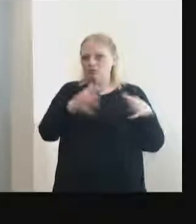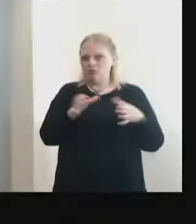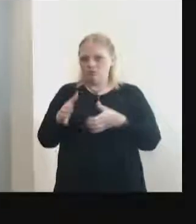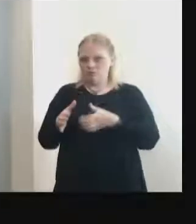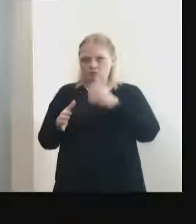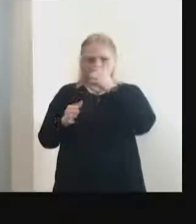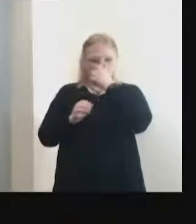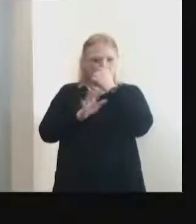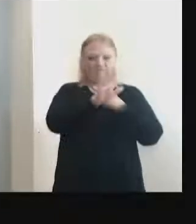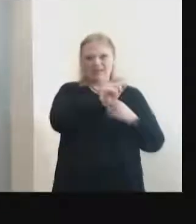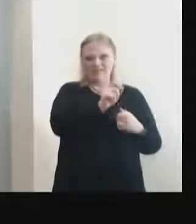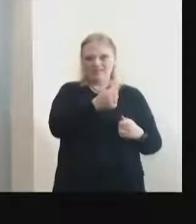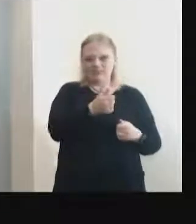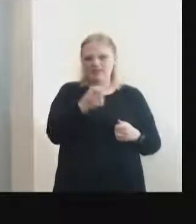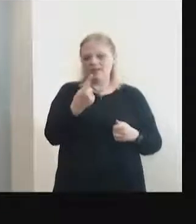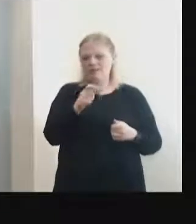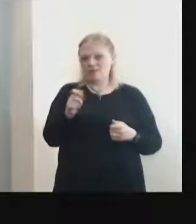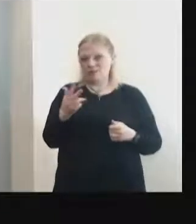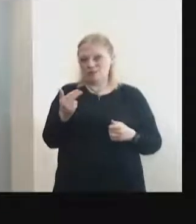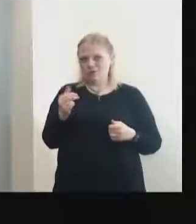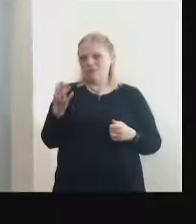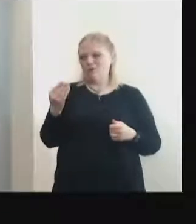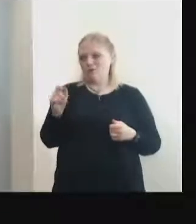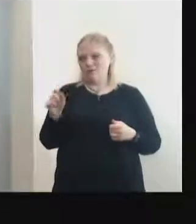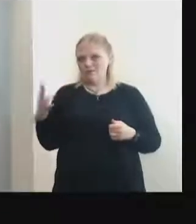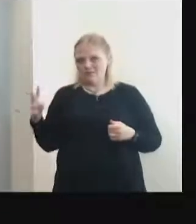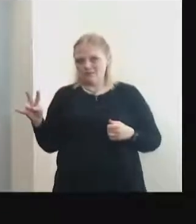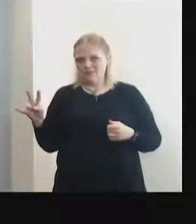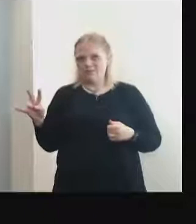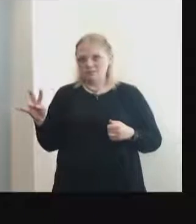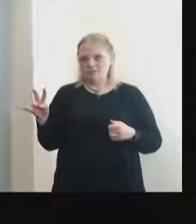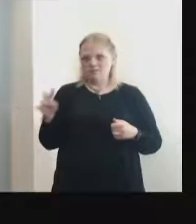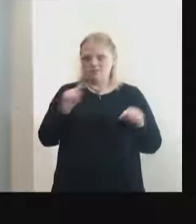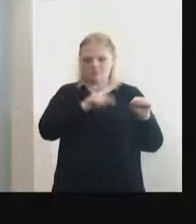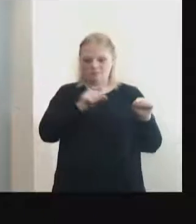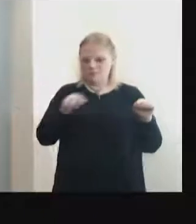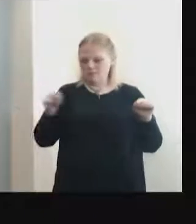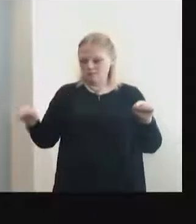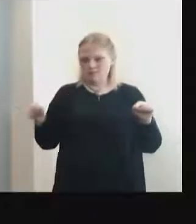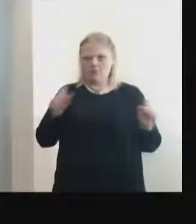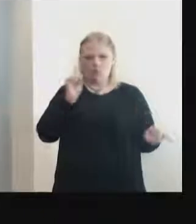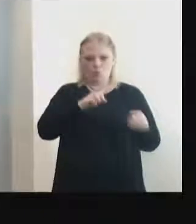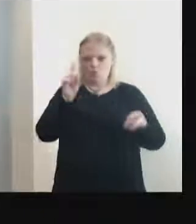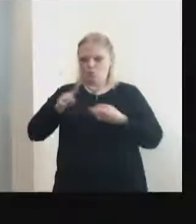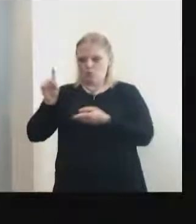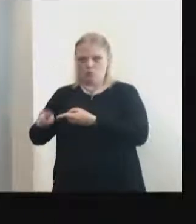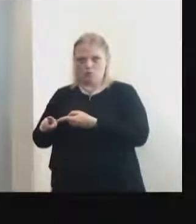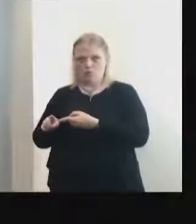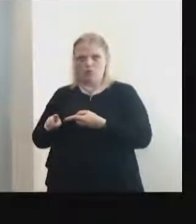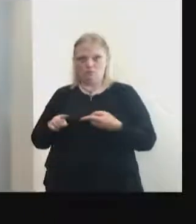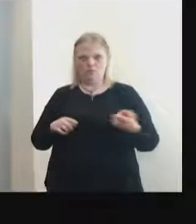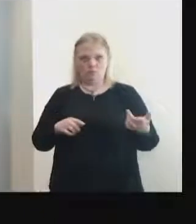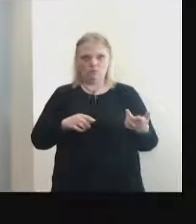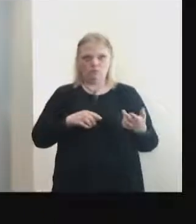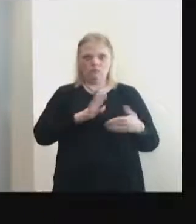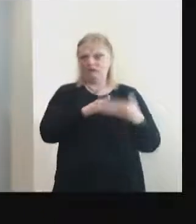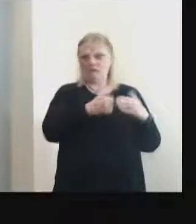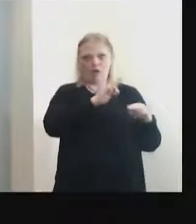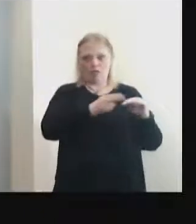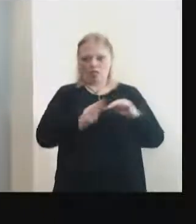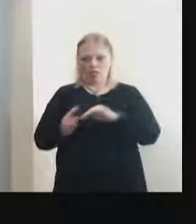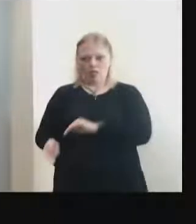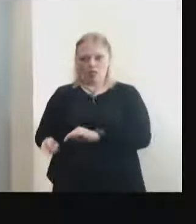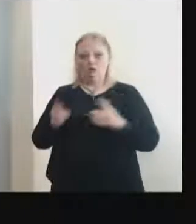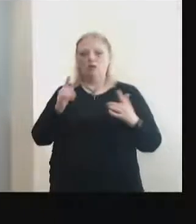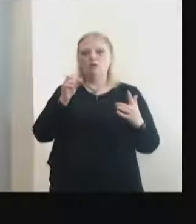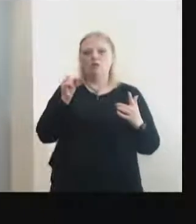the 5 to 10, 11 to 13, and 14 to 17 category. There has been a decline in all of those age categories. Almost every one of the